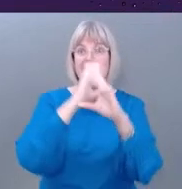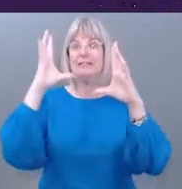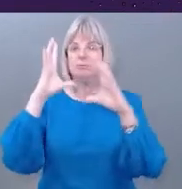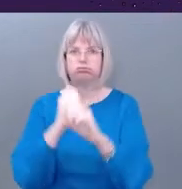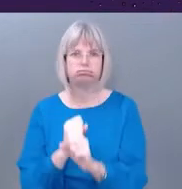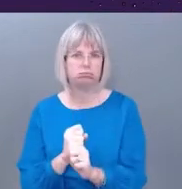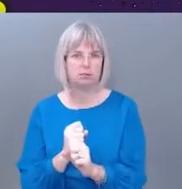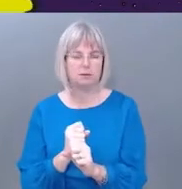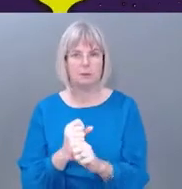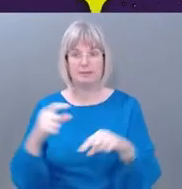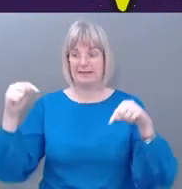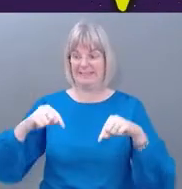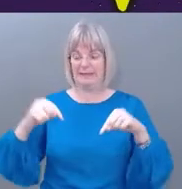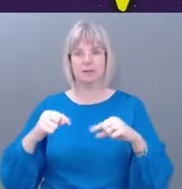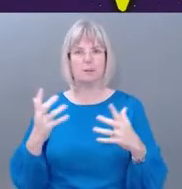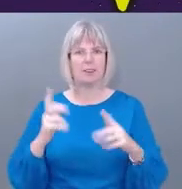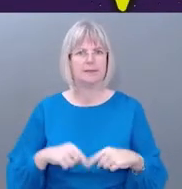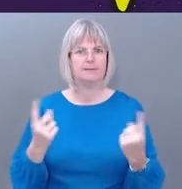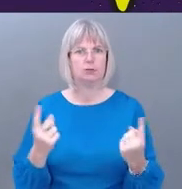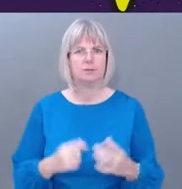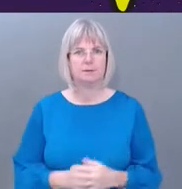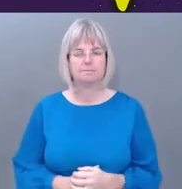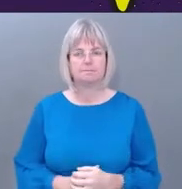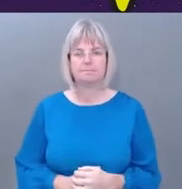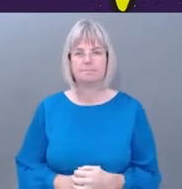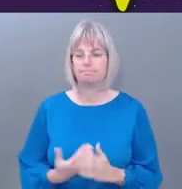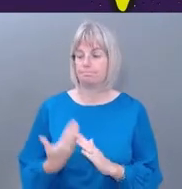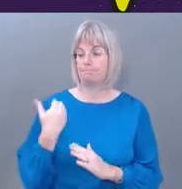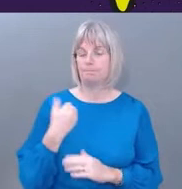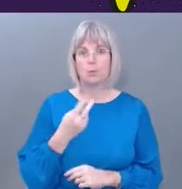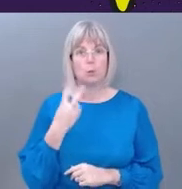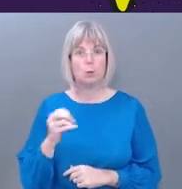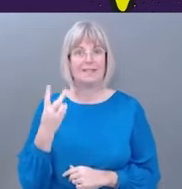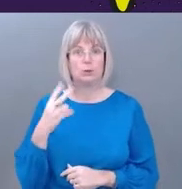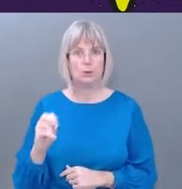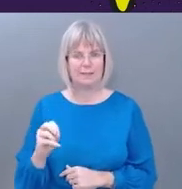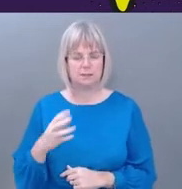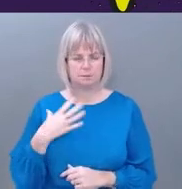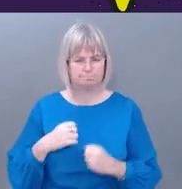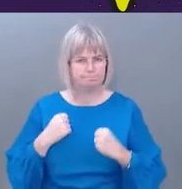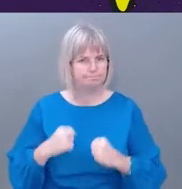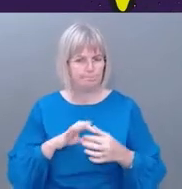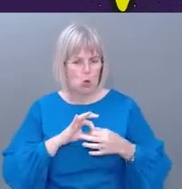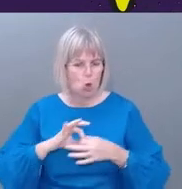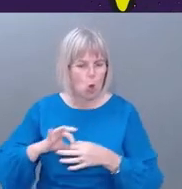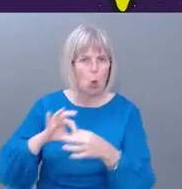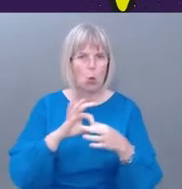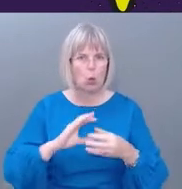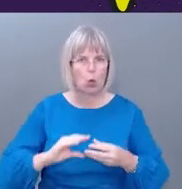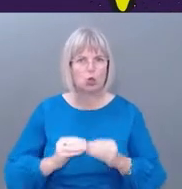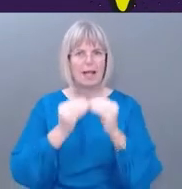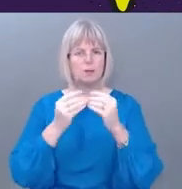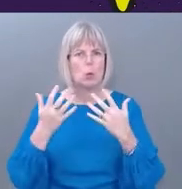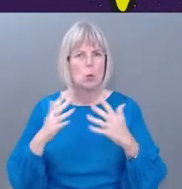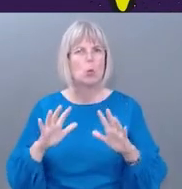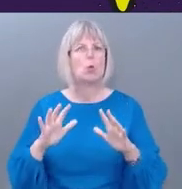In 2020, we went on a journey to co-create a more impactful and unified future for the 12 psychological professions so that